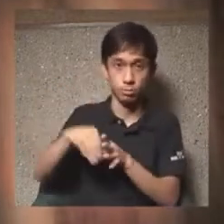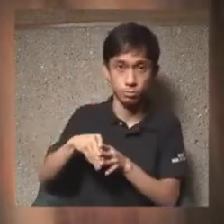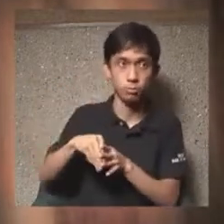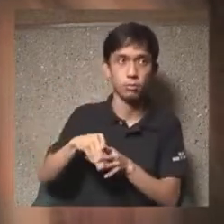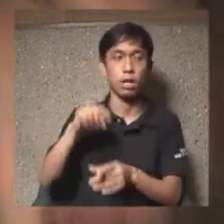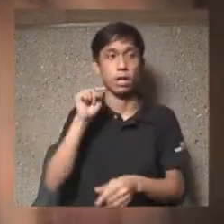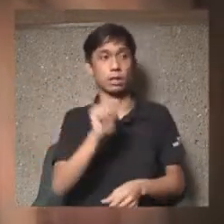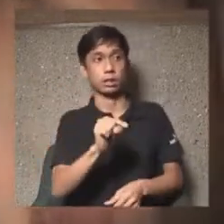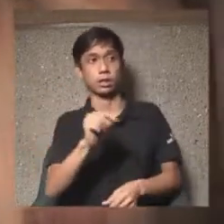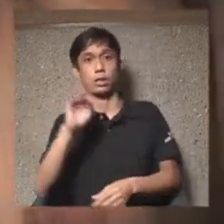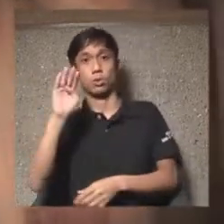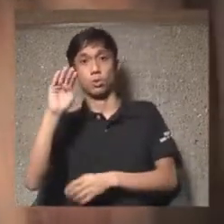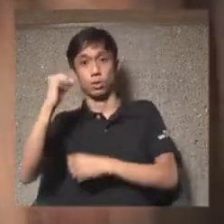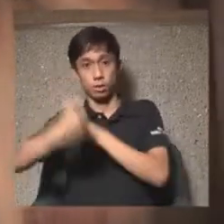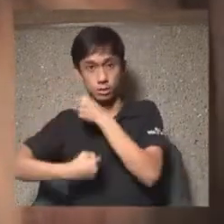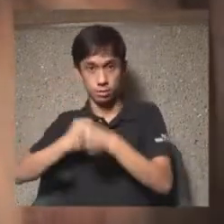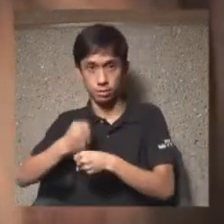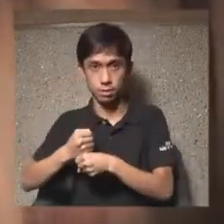And, you know,